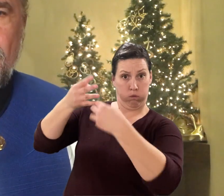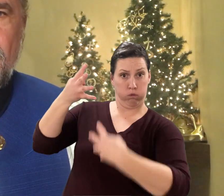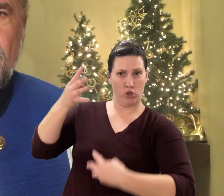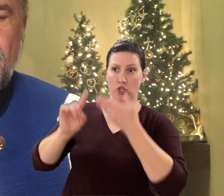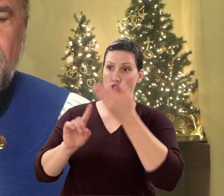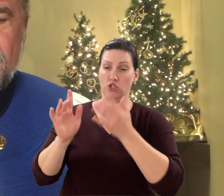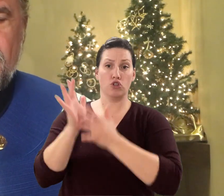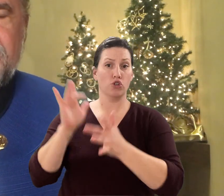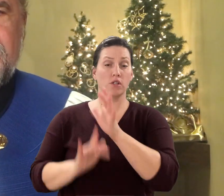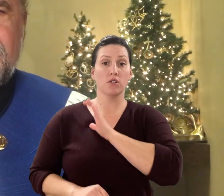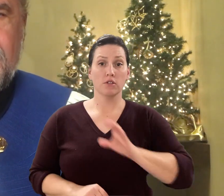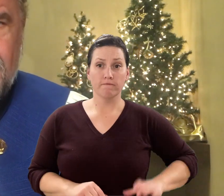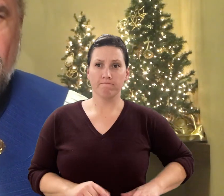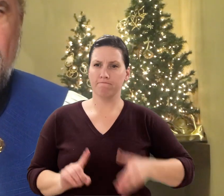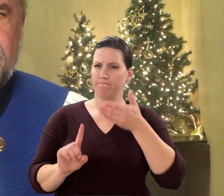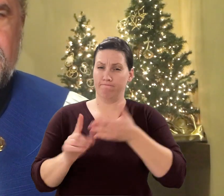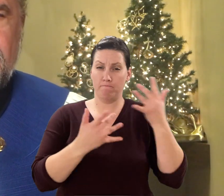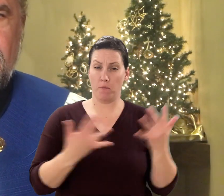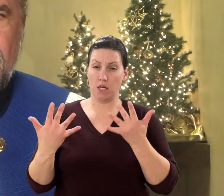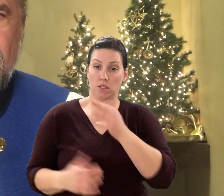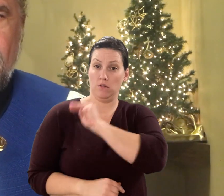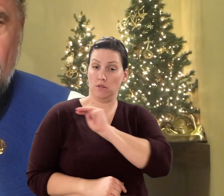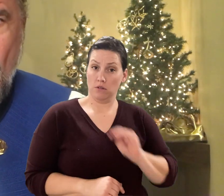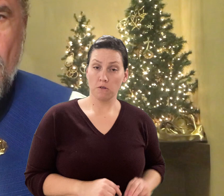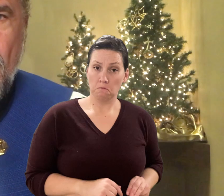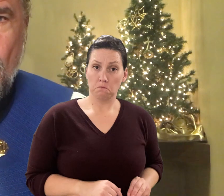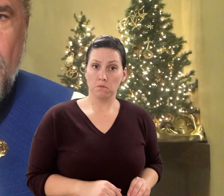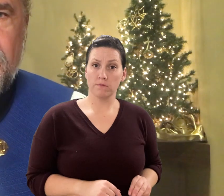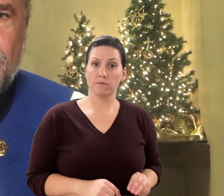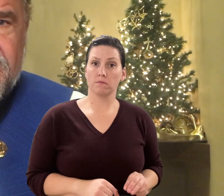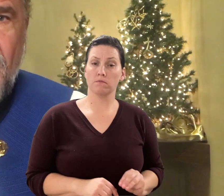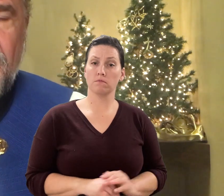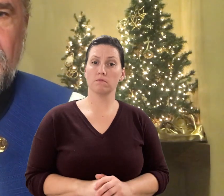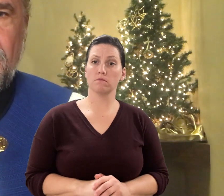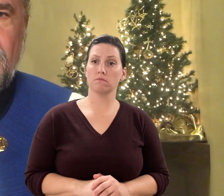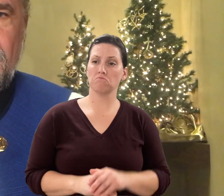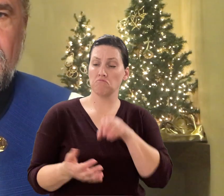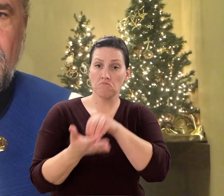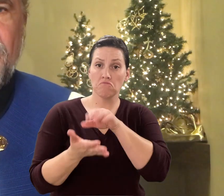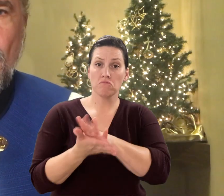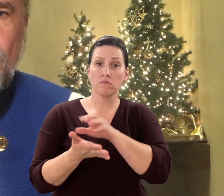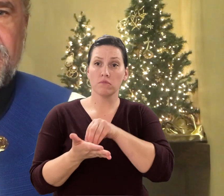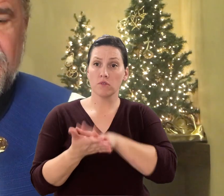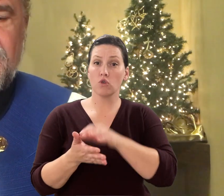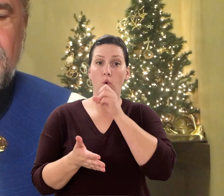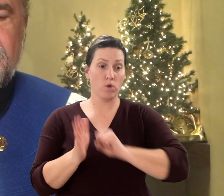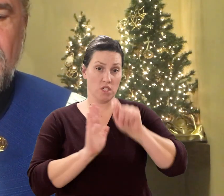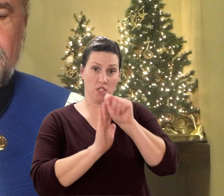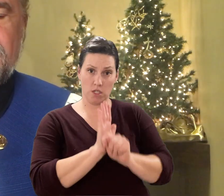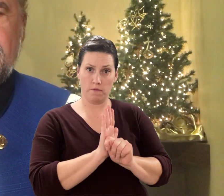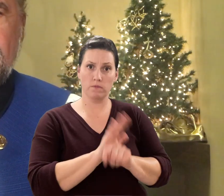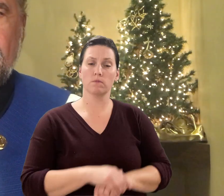you that Jesus is the Christ, the long-awaited Messiah of the Old